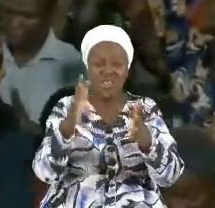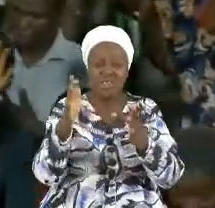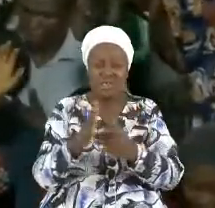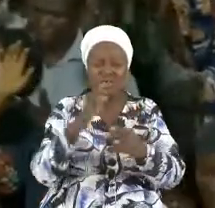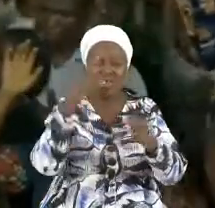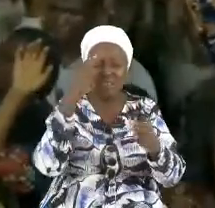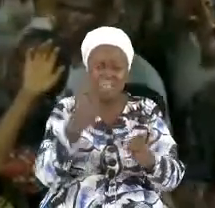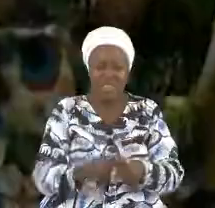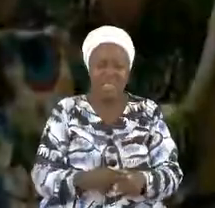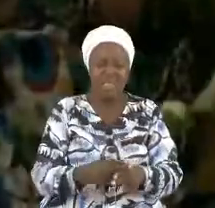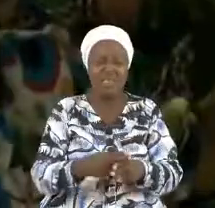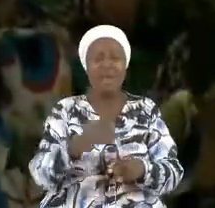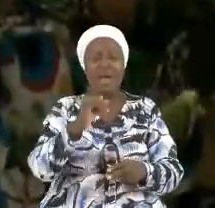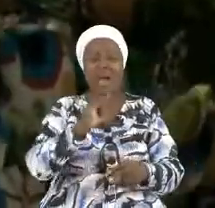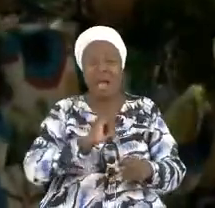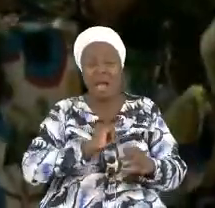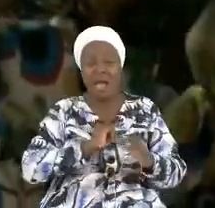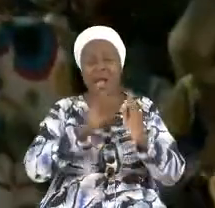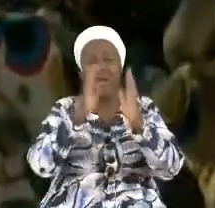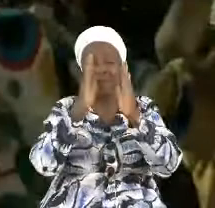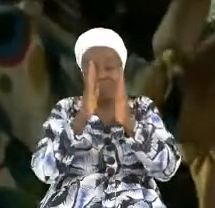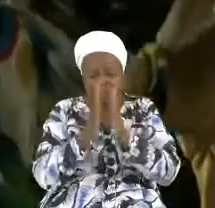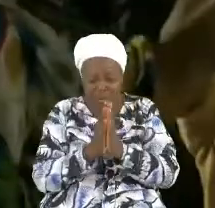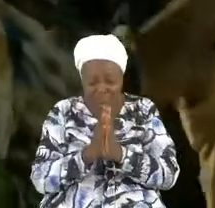I pray.